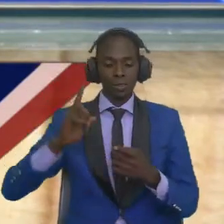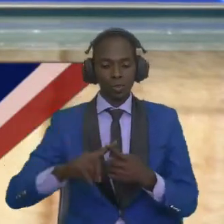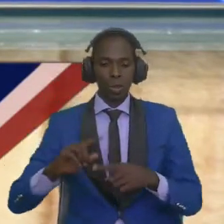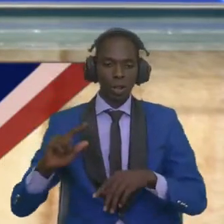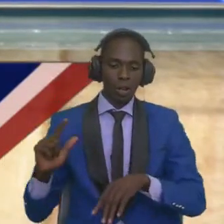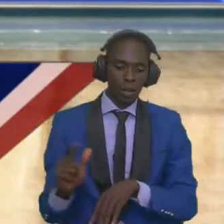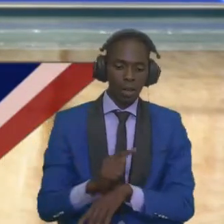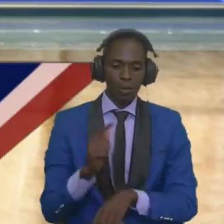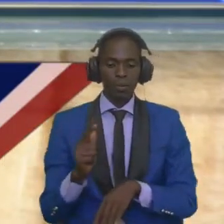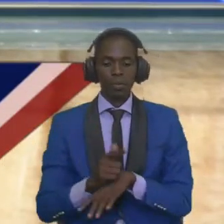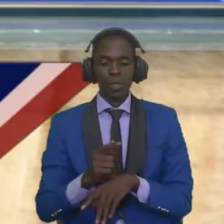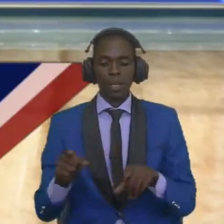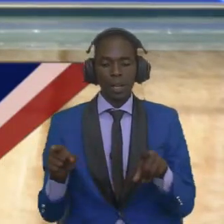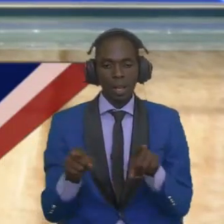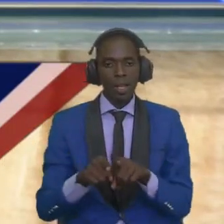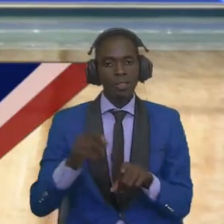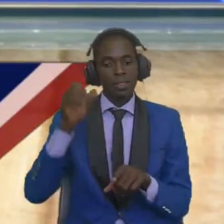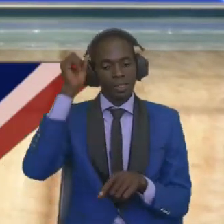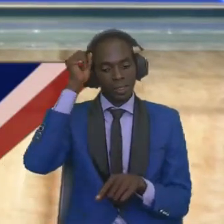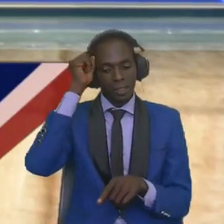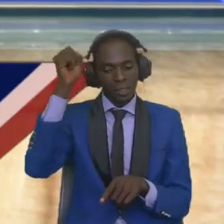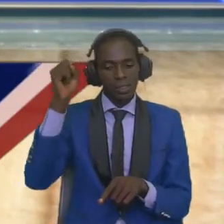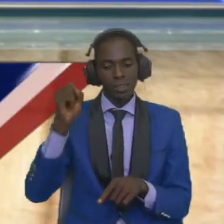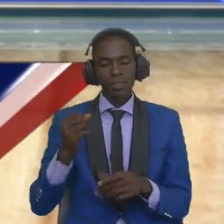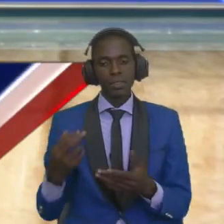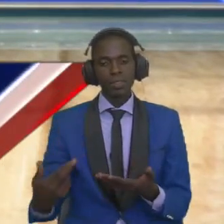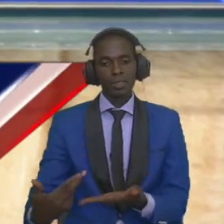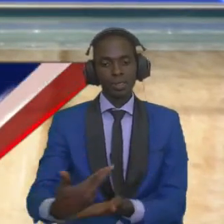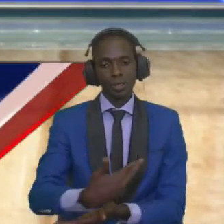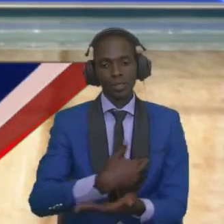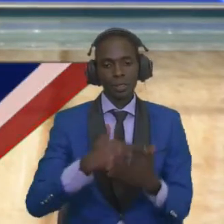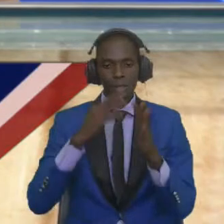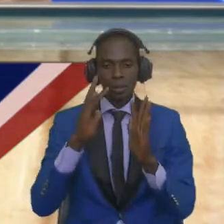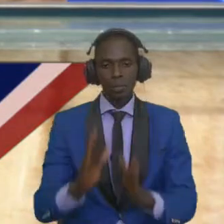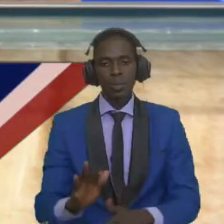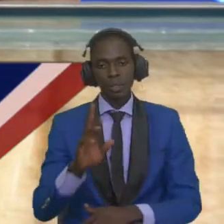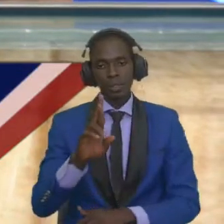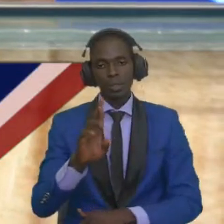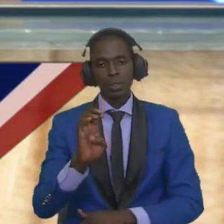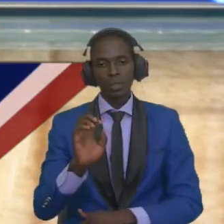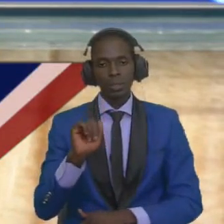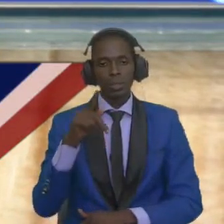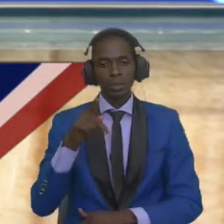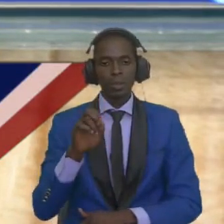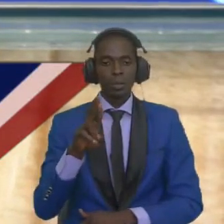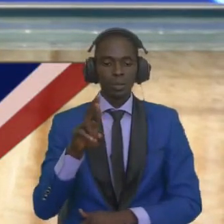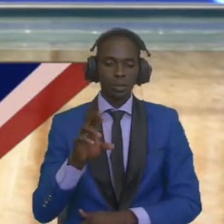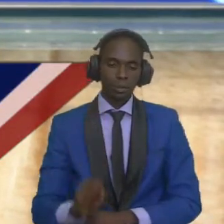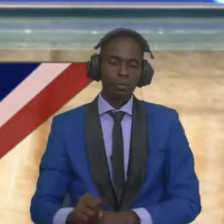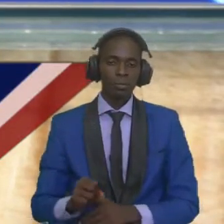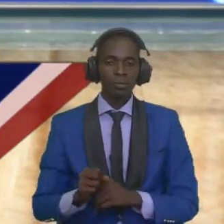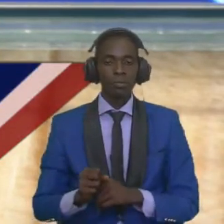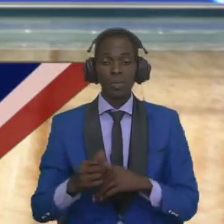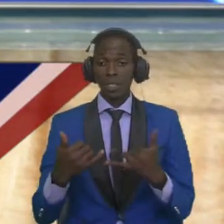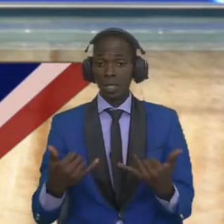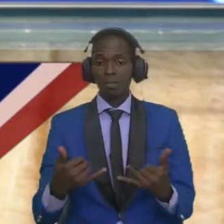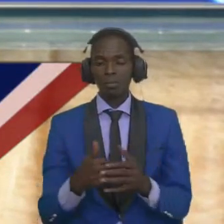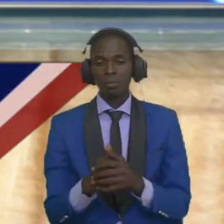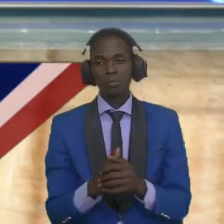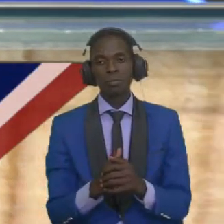labor as his reapers. Advancing grace.